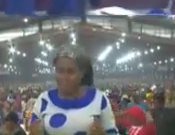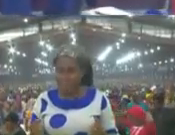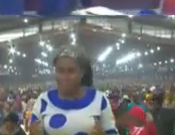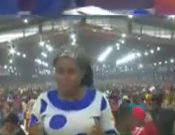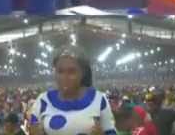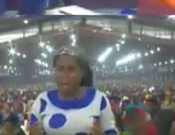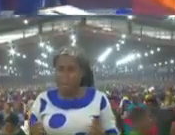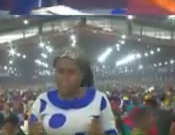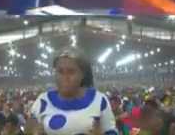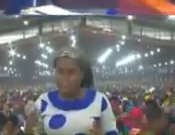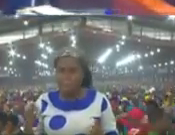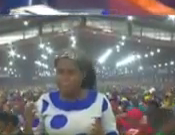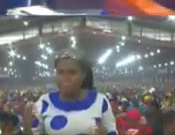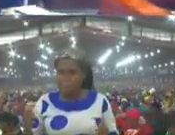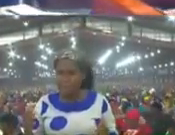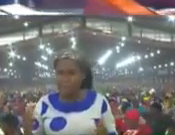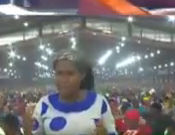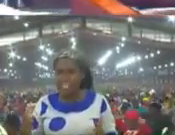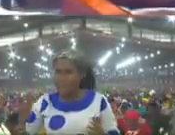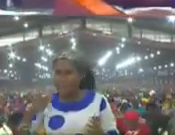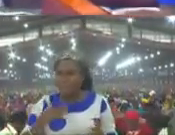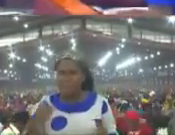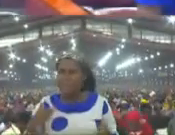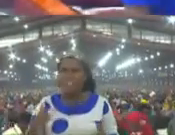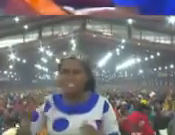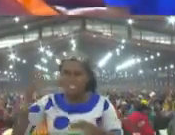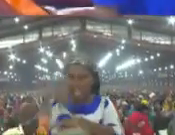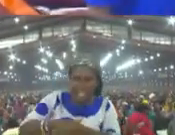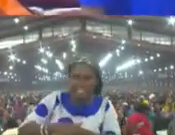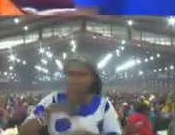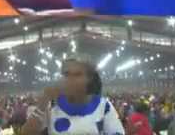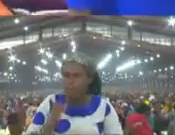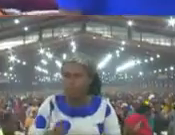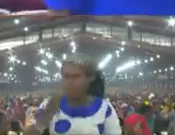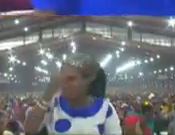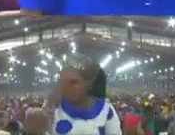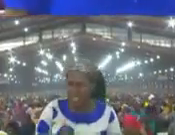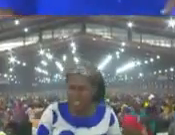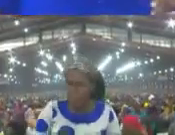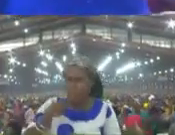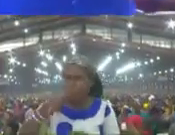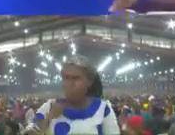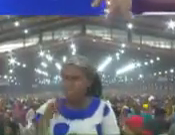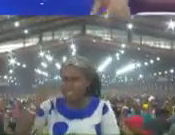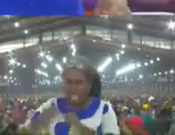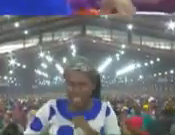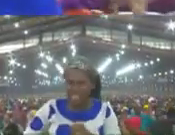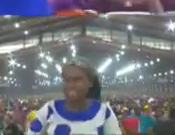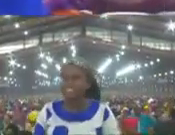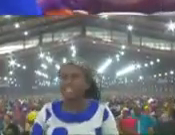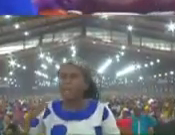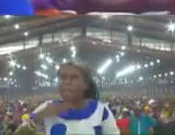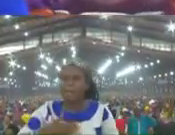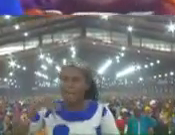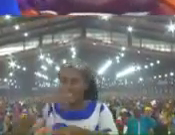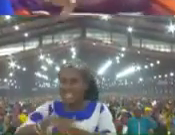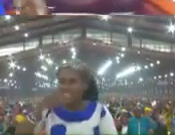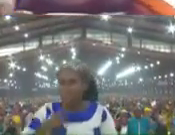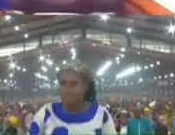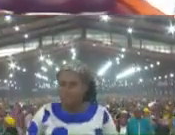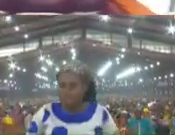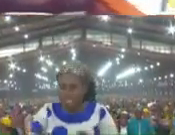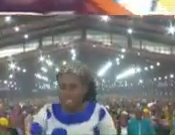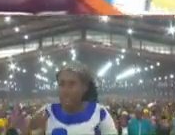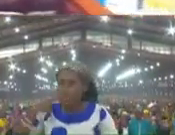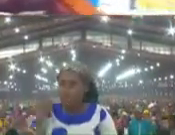My night of loneliness must end tonight. My night of barrenness must end